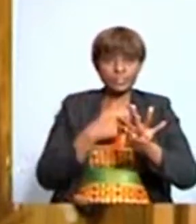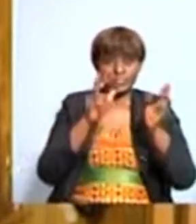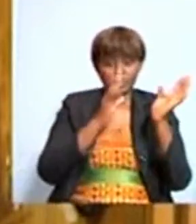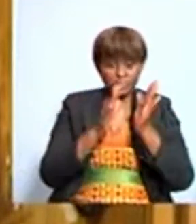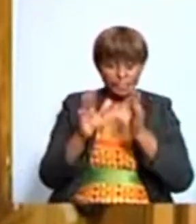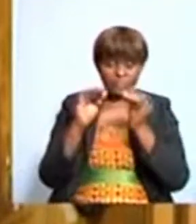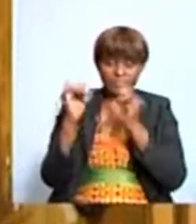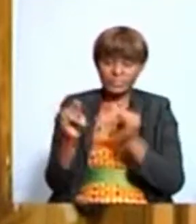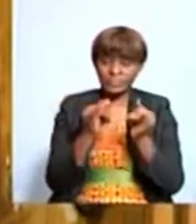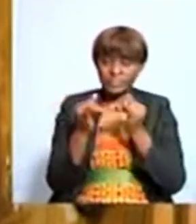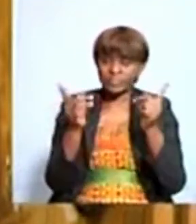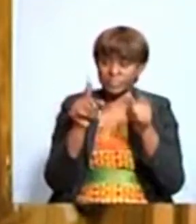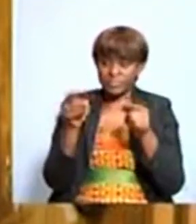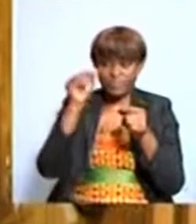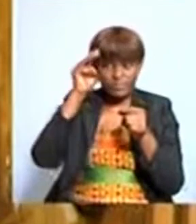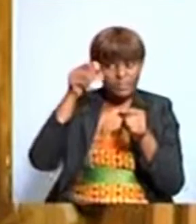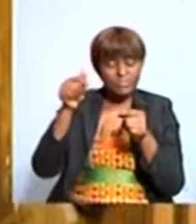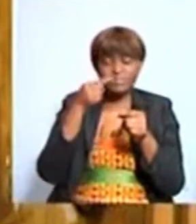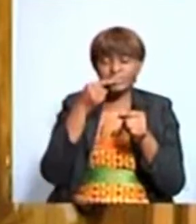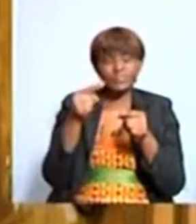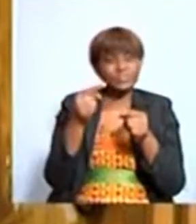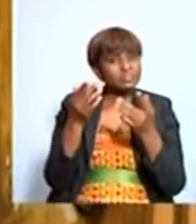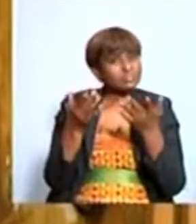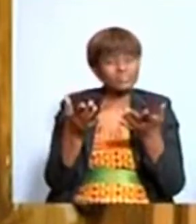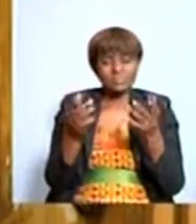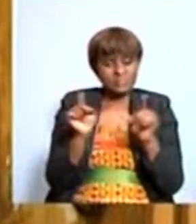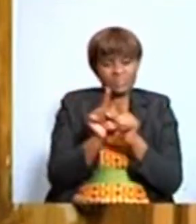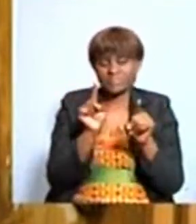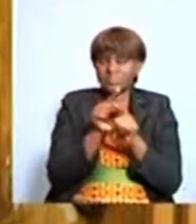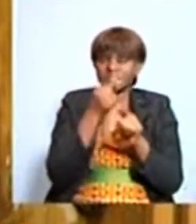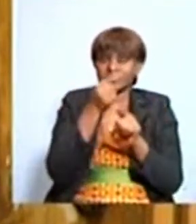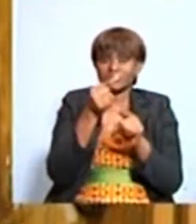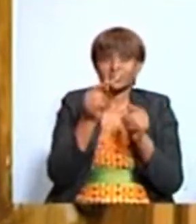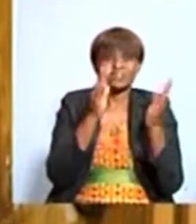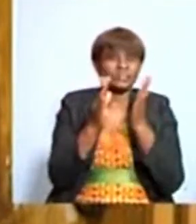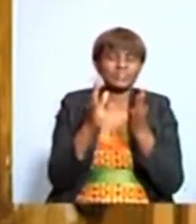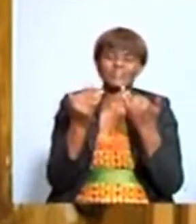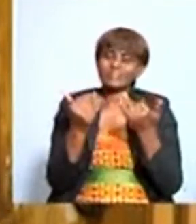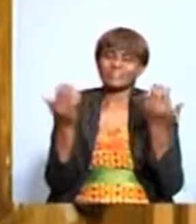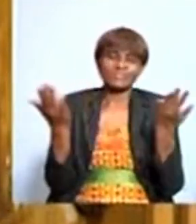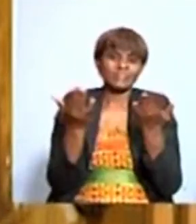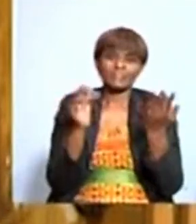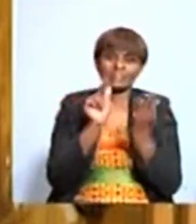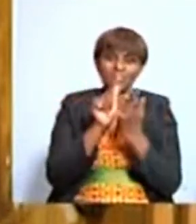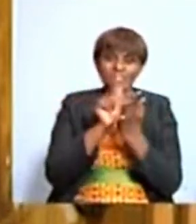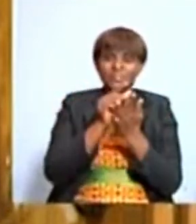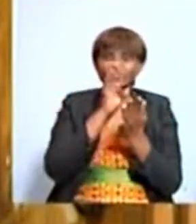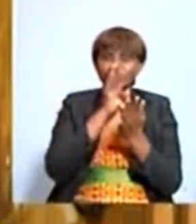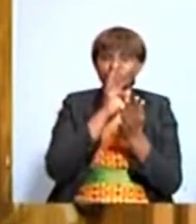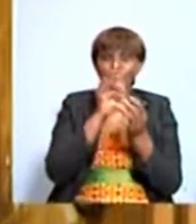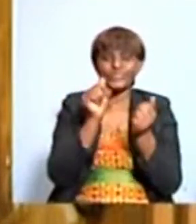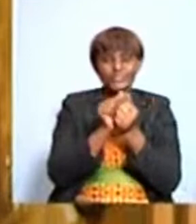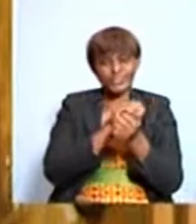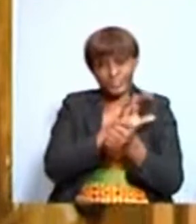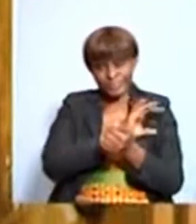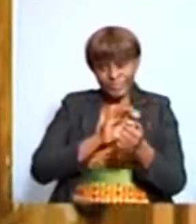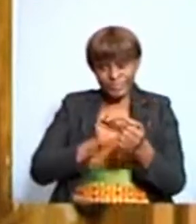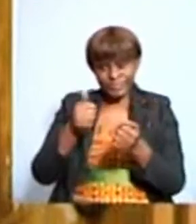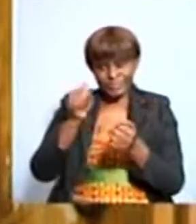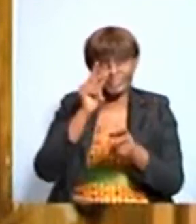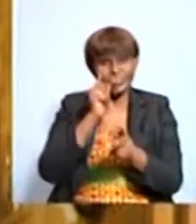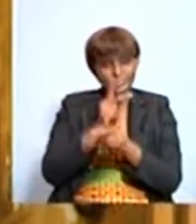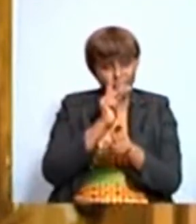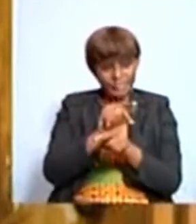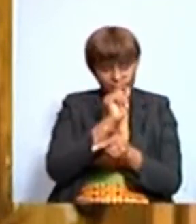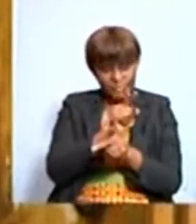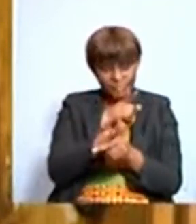will be implemented, and the Minister did say that, like he said, there are no plans as the Lusaka Water and Storage Company maintains